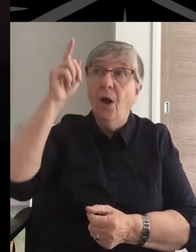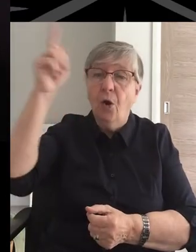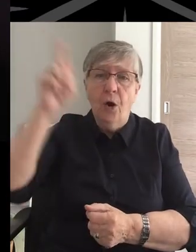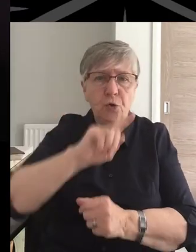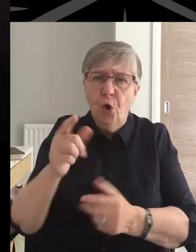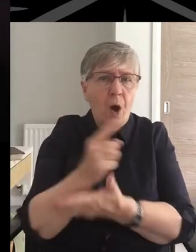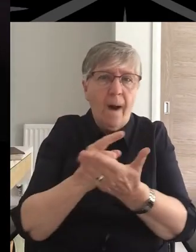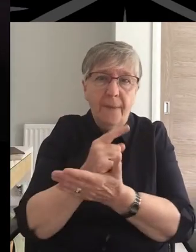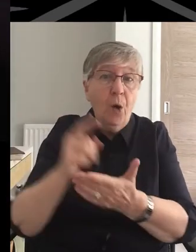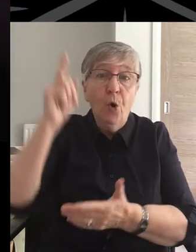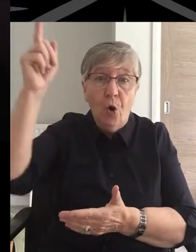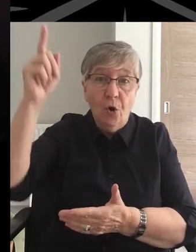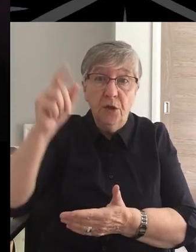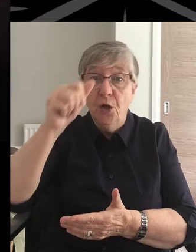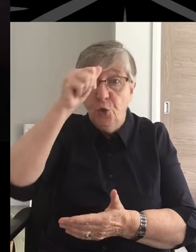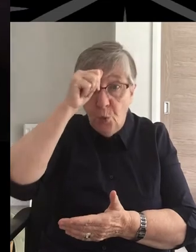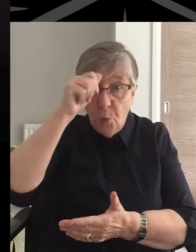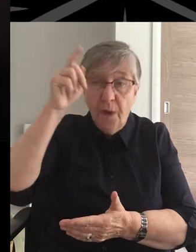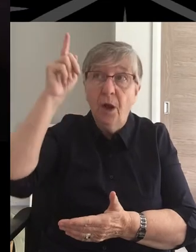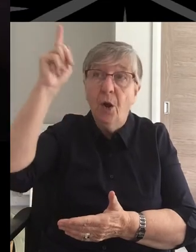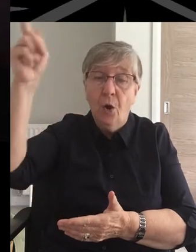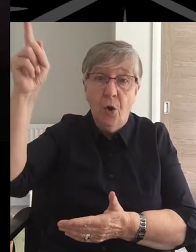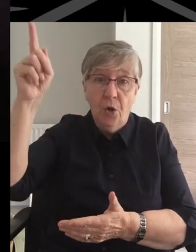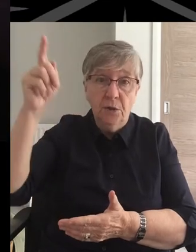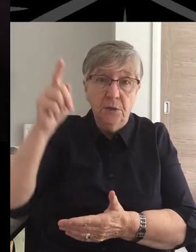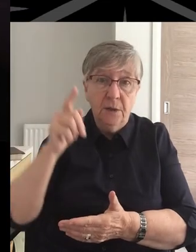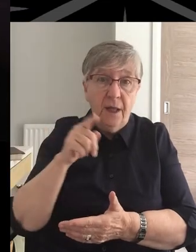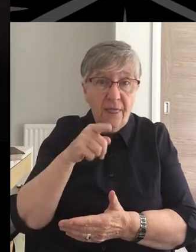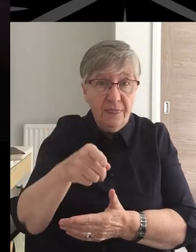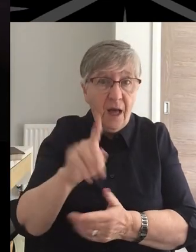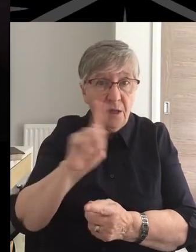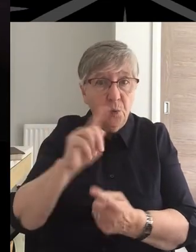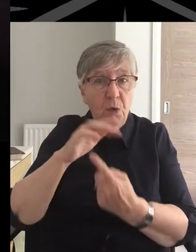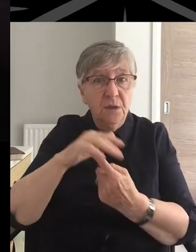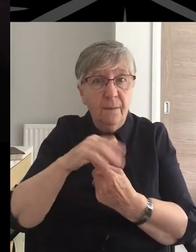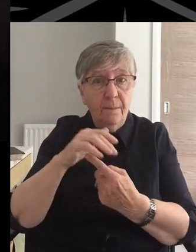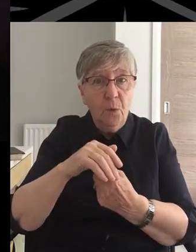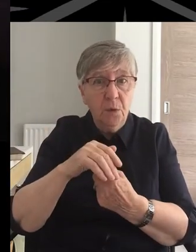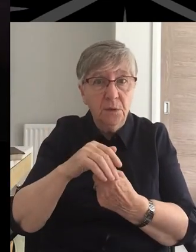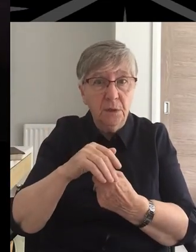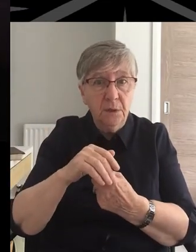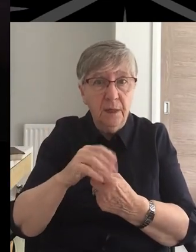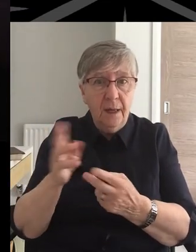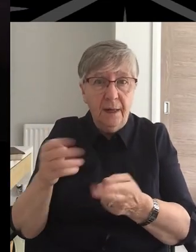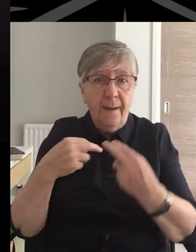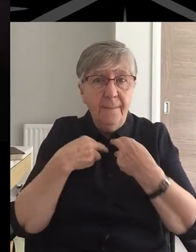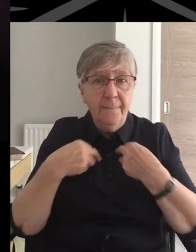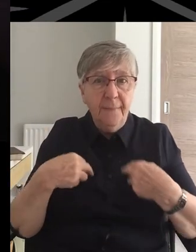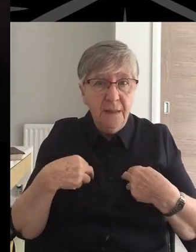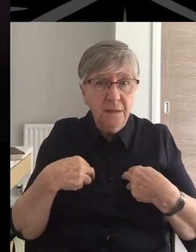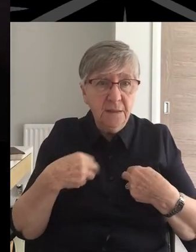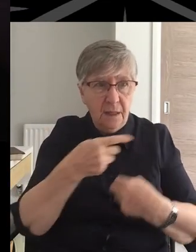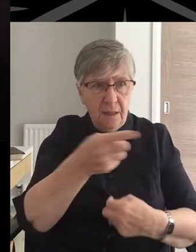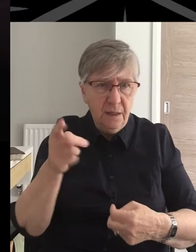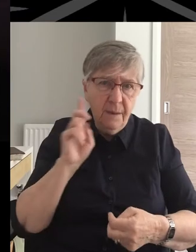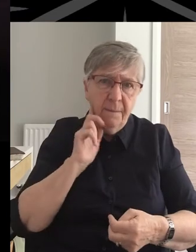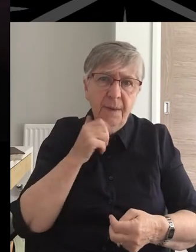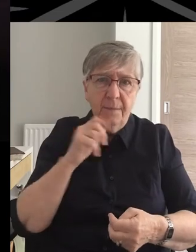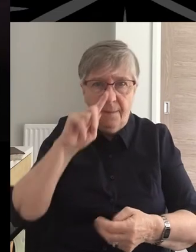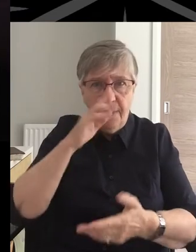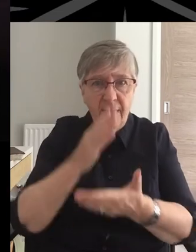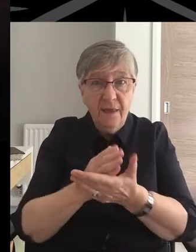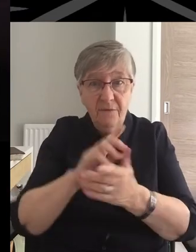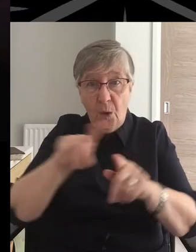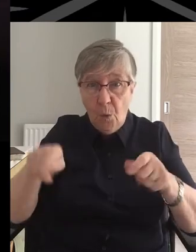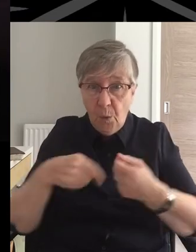but knowing him. This is what gives the church credibility. That's what gives ministry and service credibility, that we are in